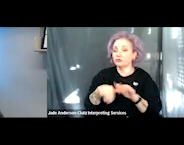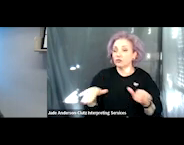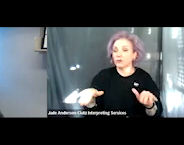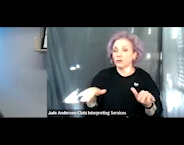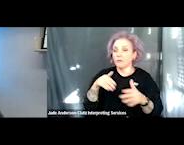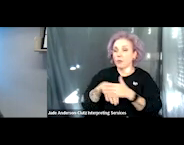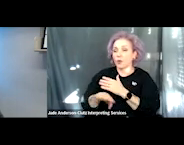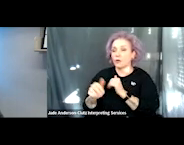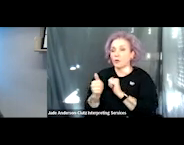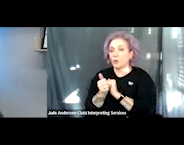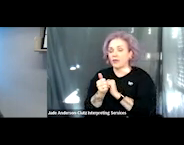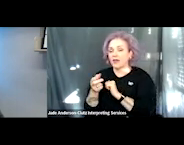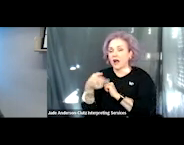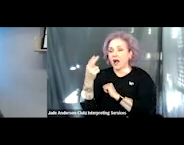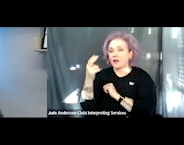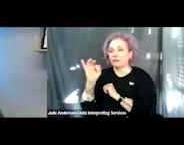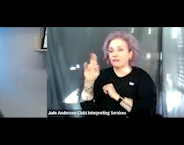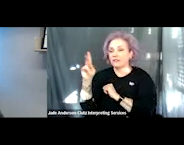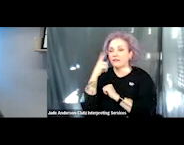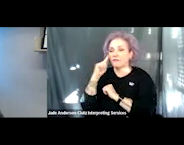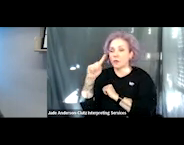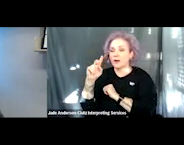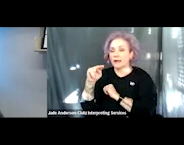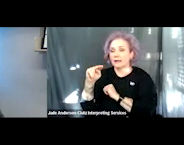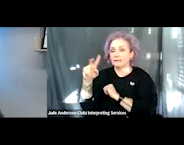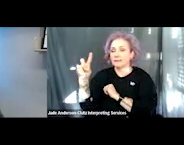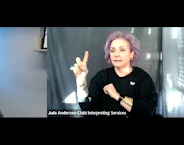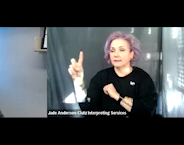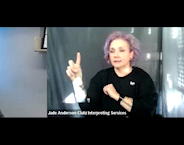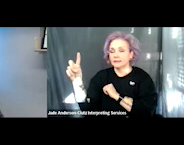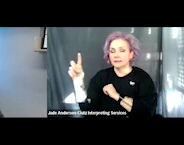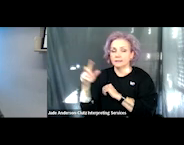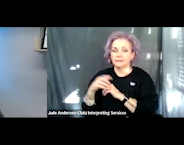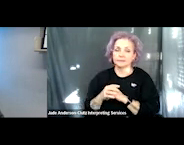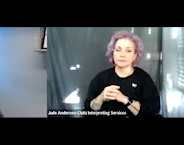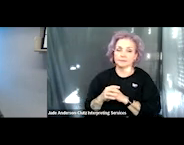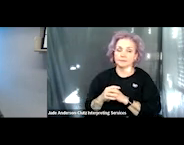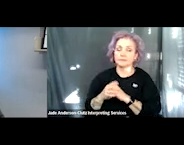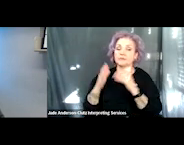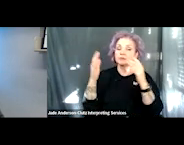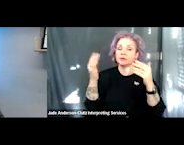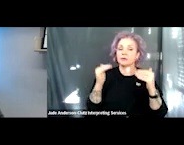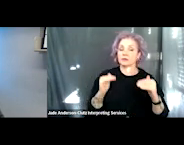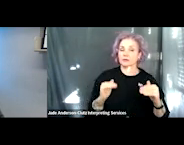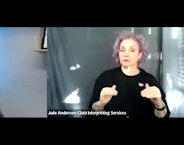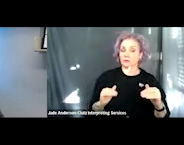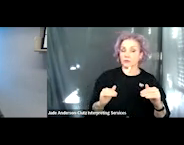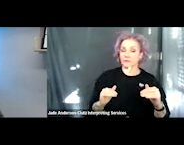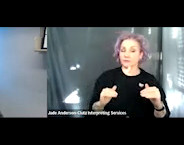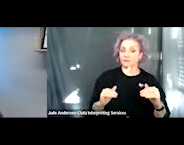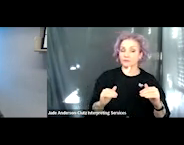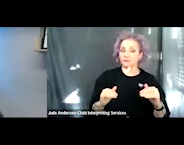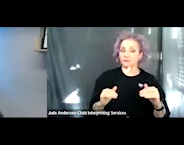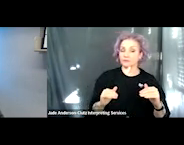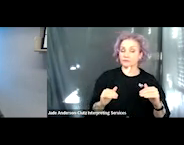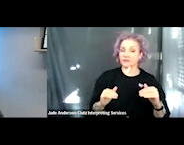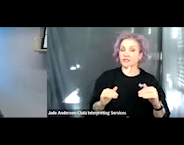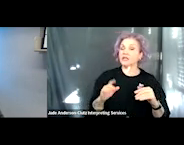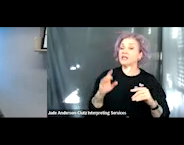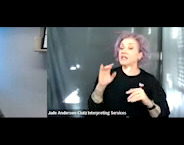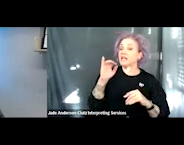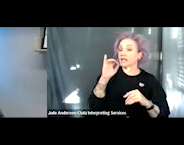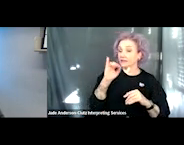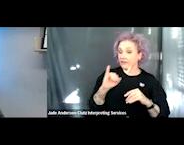these particular, so they could detect the influenza. So they know that during pregnancy, there was influenza virus in the body, in